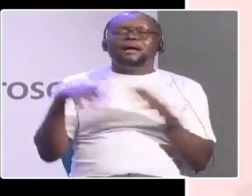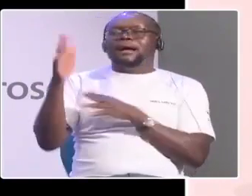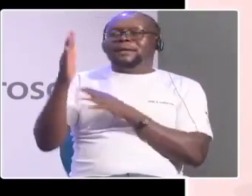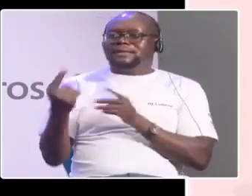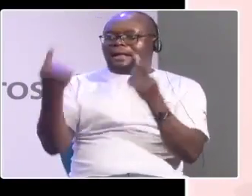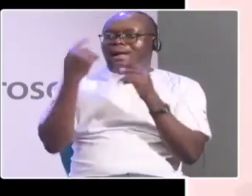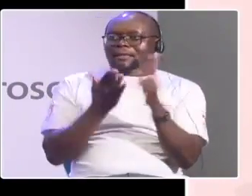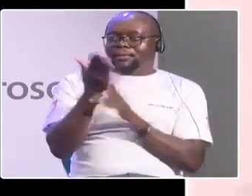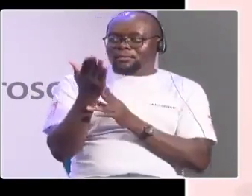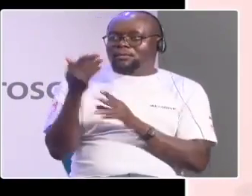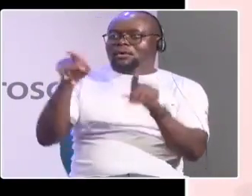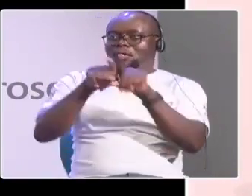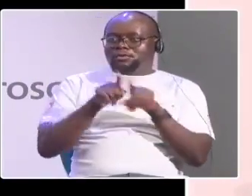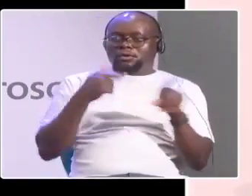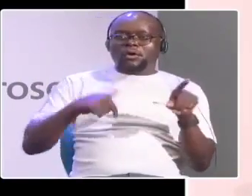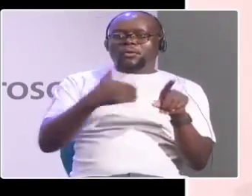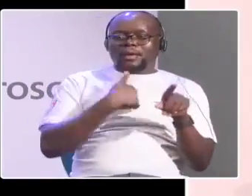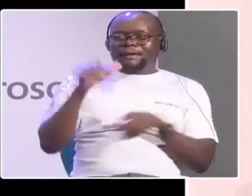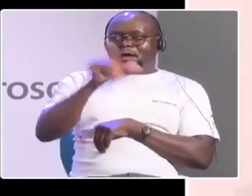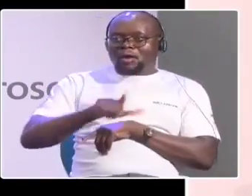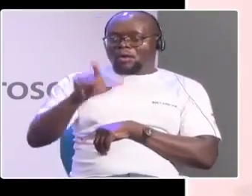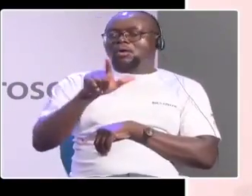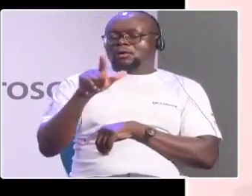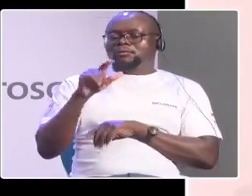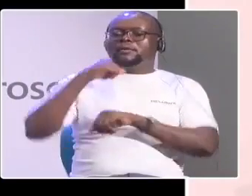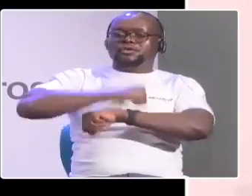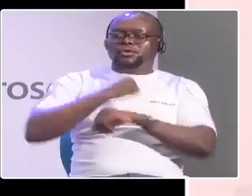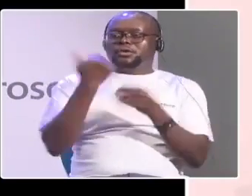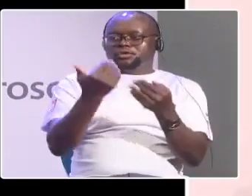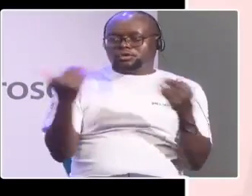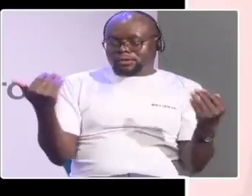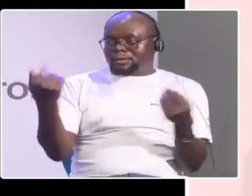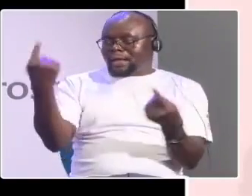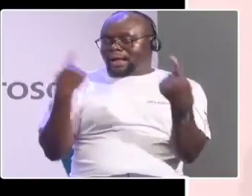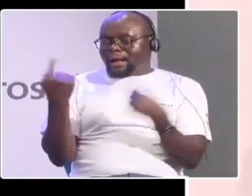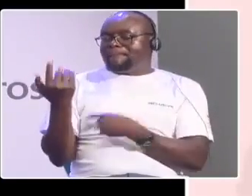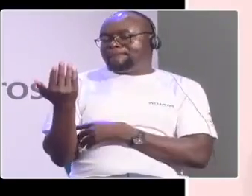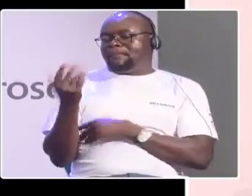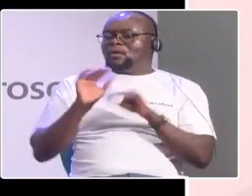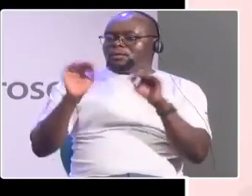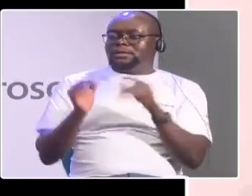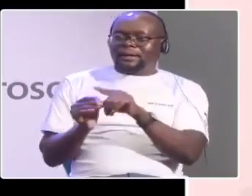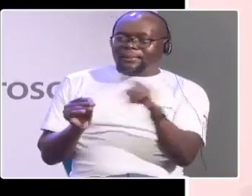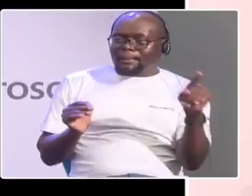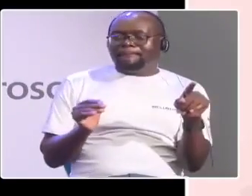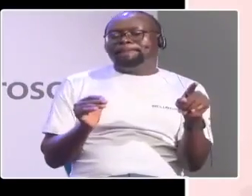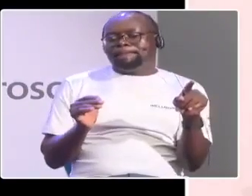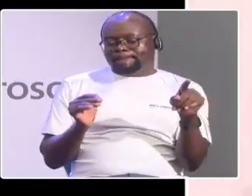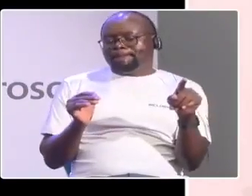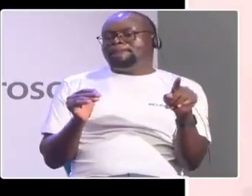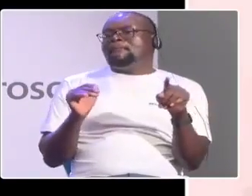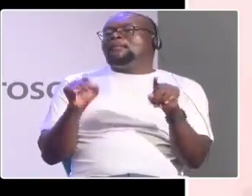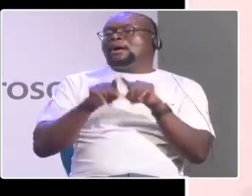ambassadors come through, but we've also had local borough school children come by, and we get to teach them. We've had